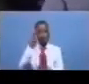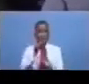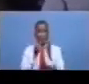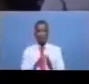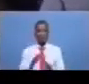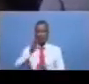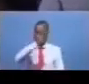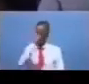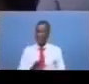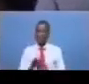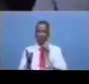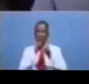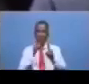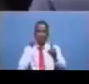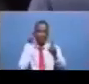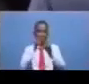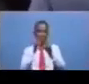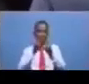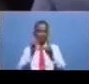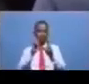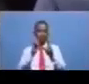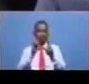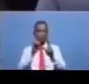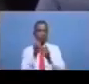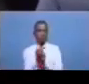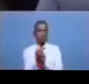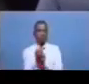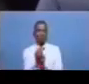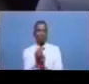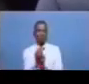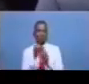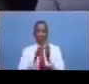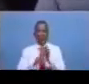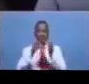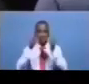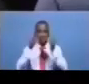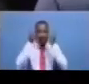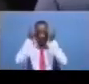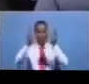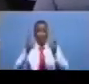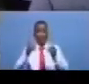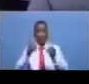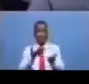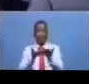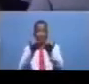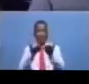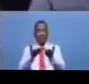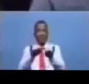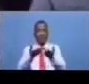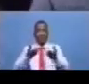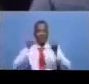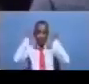made reference to that order. That order was rather suggested by the bench, specifically Justice